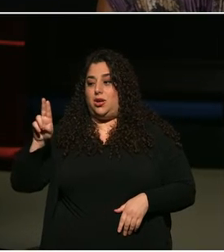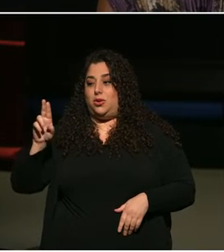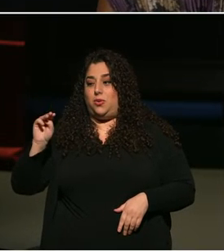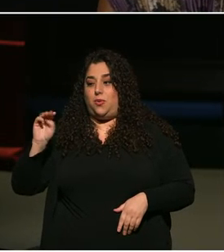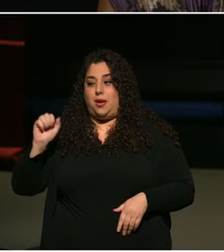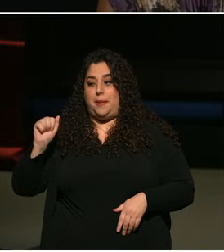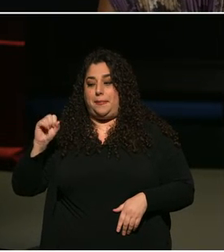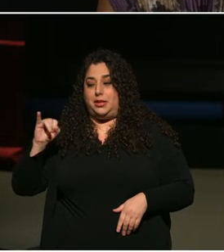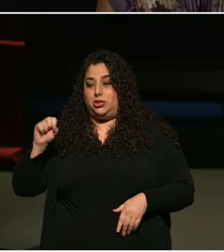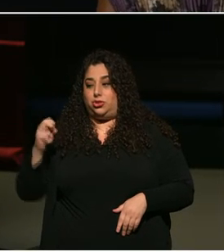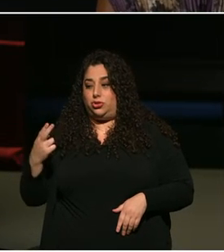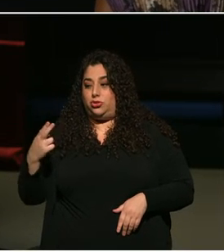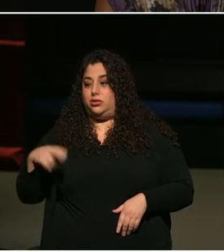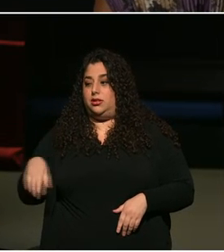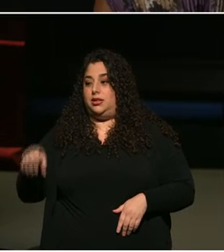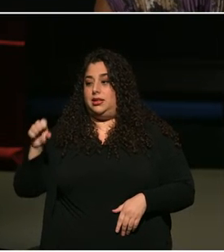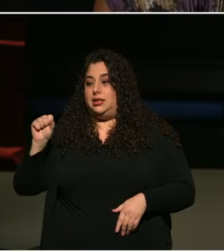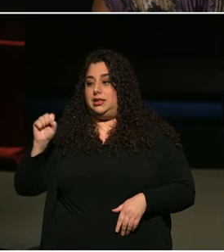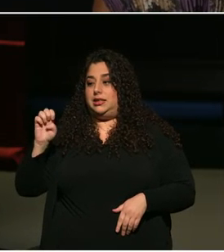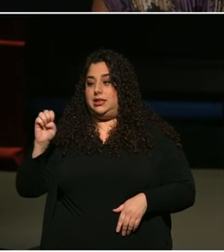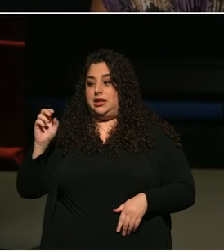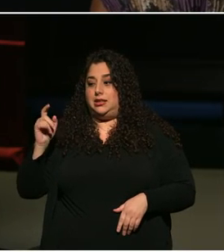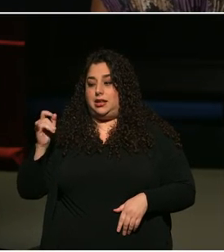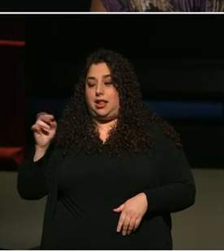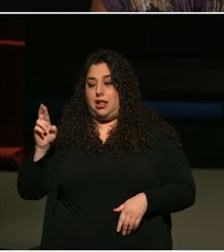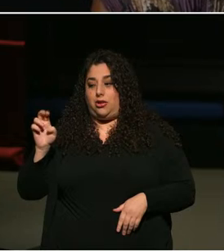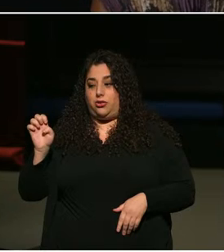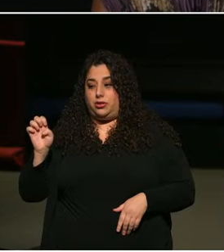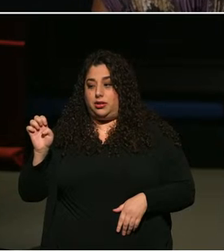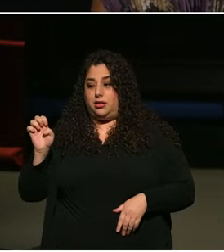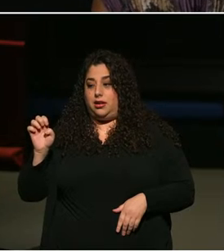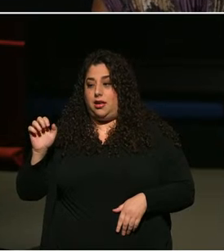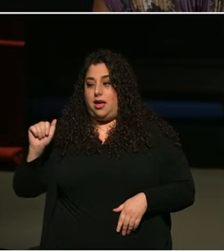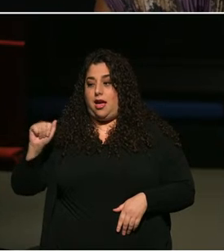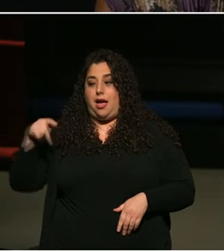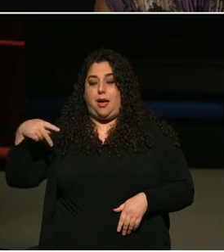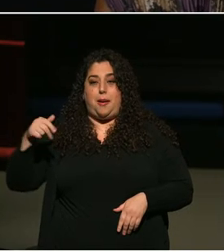Apache, Diné, or the Navajo,